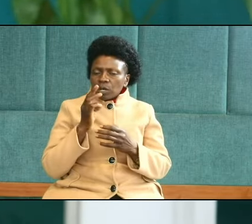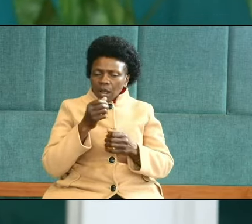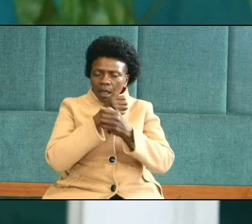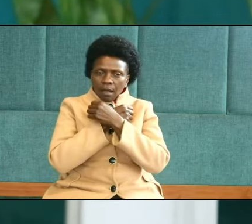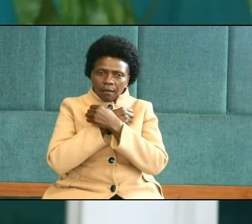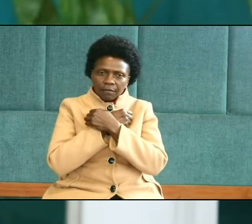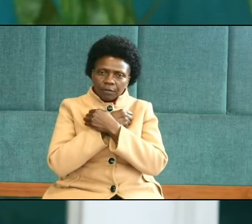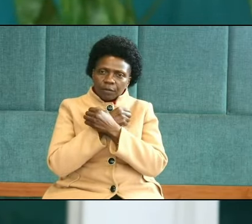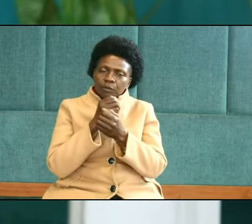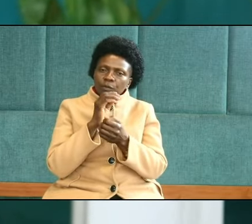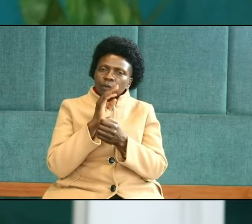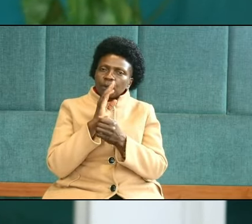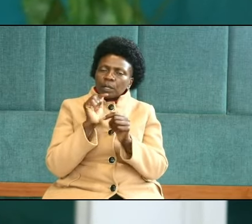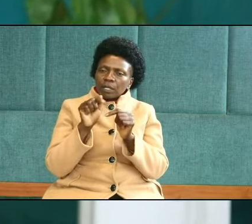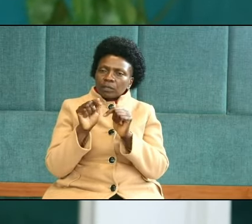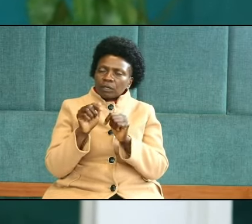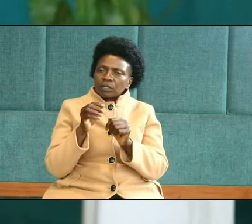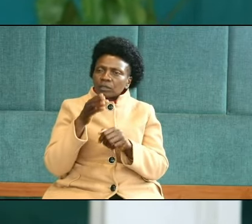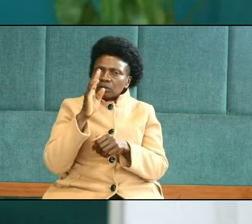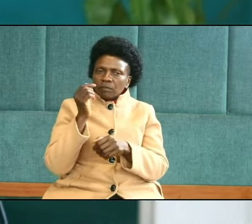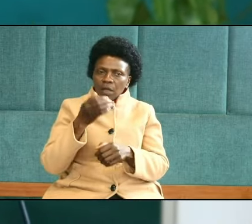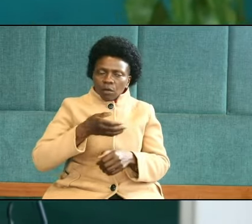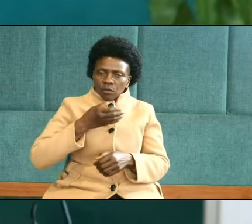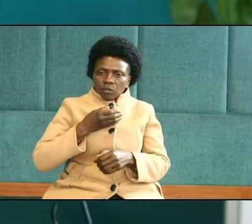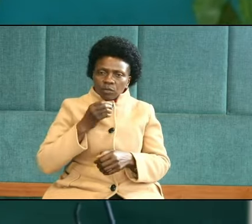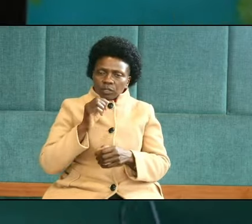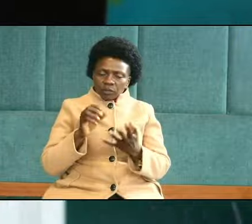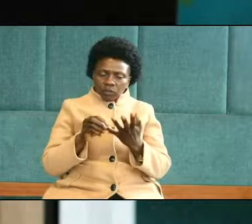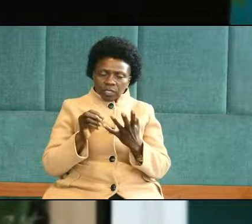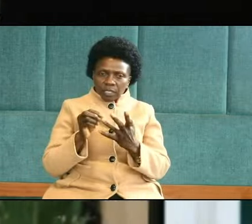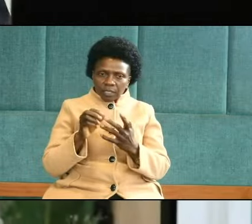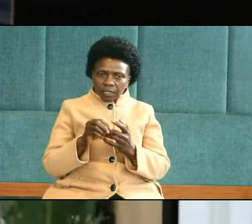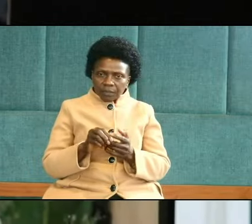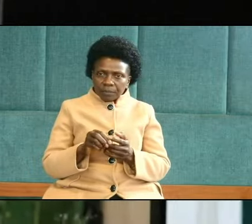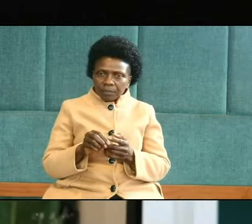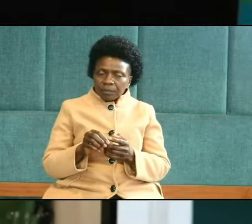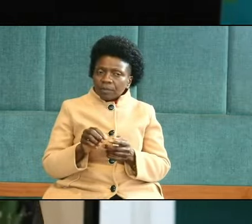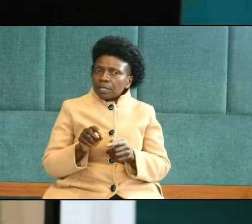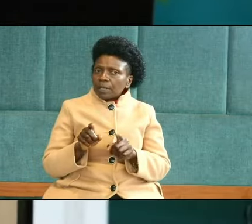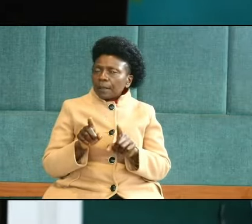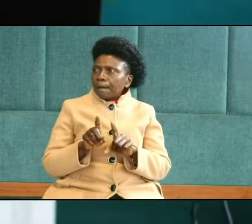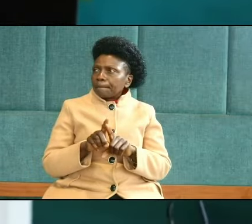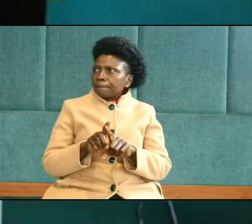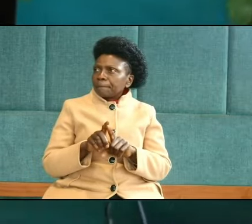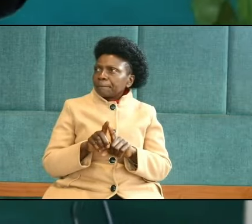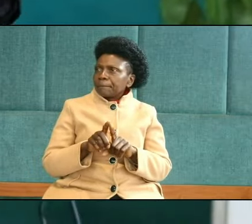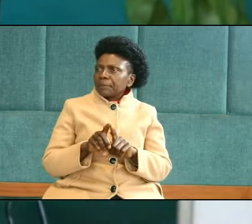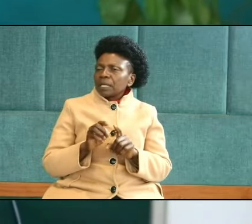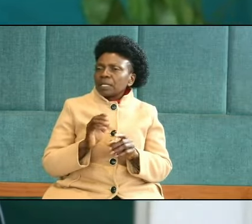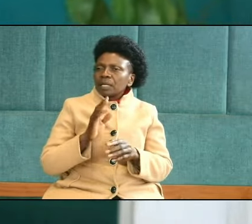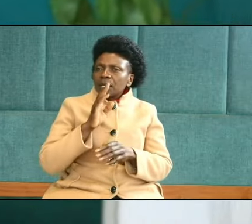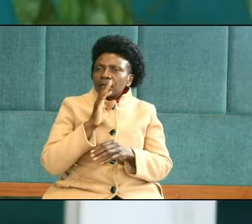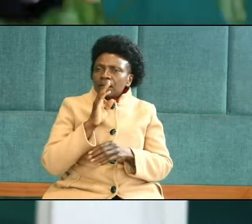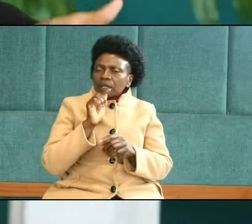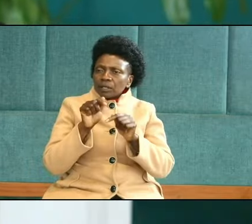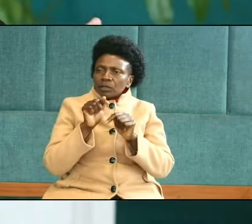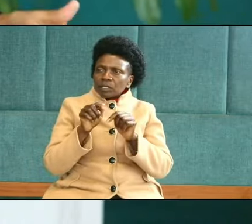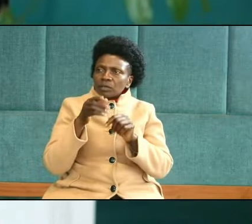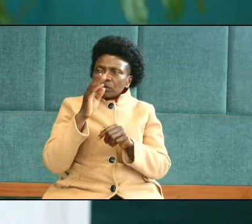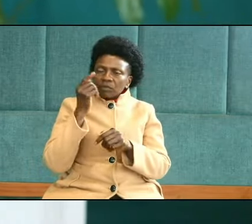our own choices, huh? Oh, we are human beings, just like Naomi. She's blaming God when